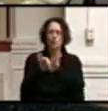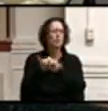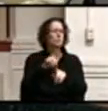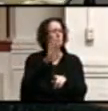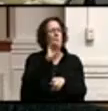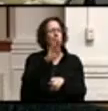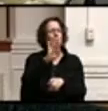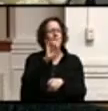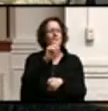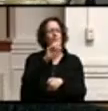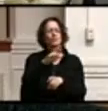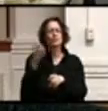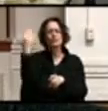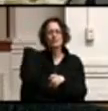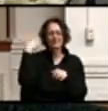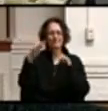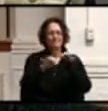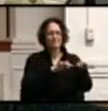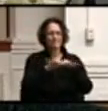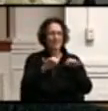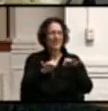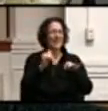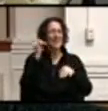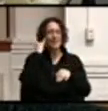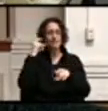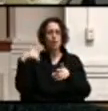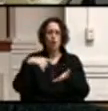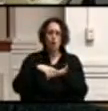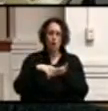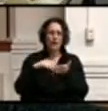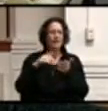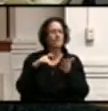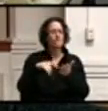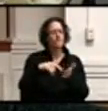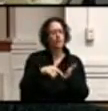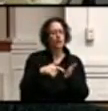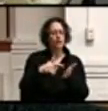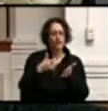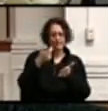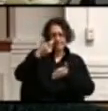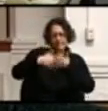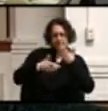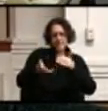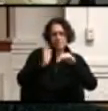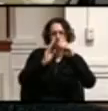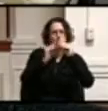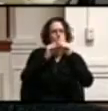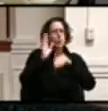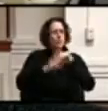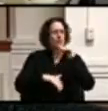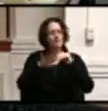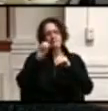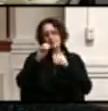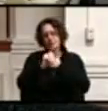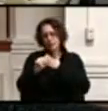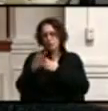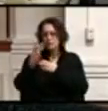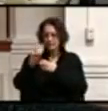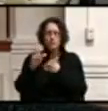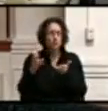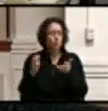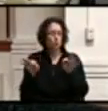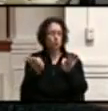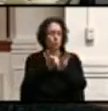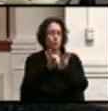it's up over $50 or $60, then it's potentially cost effective. Or we could send those new